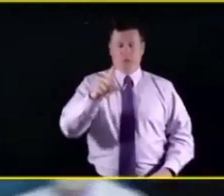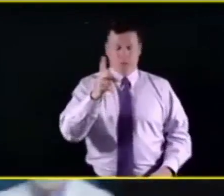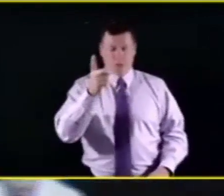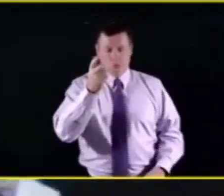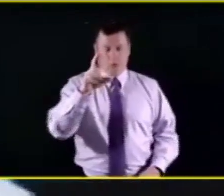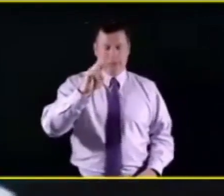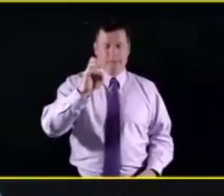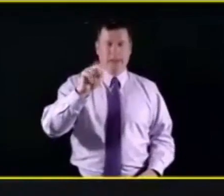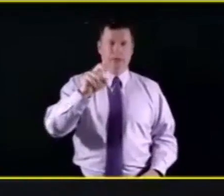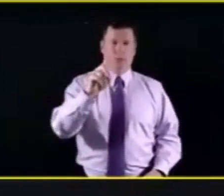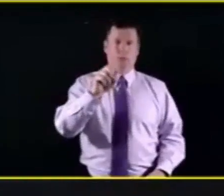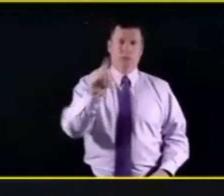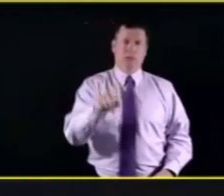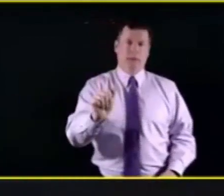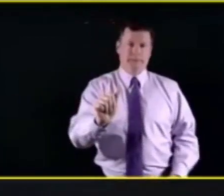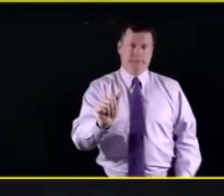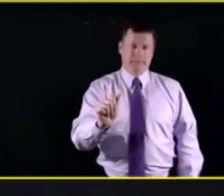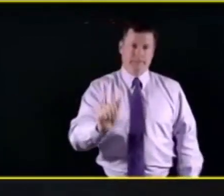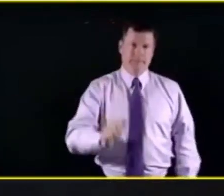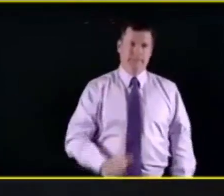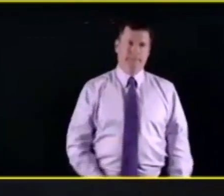Yesterday, Governor Cuomo